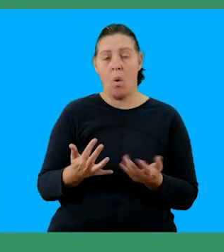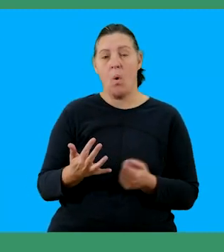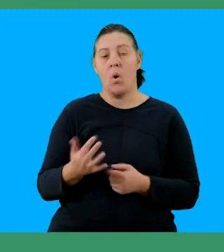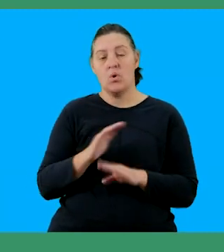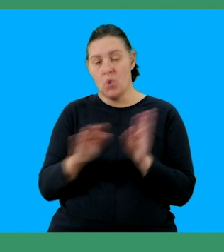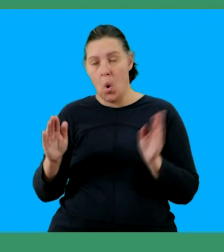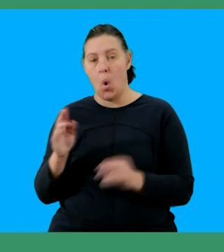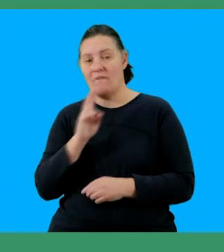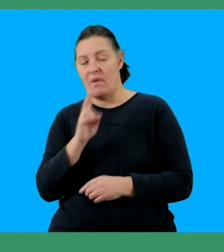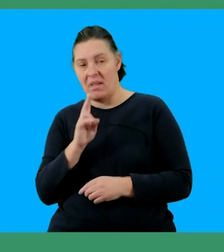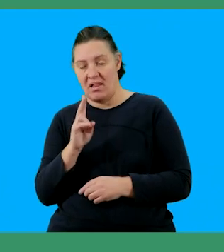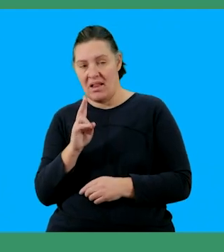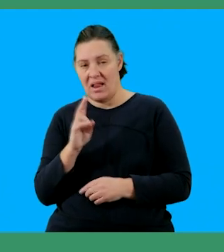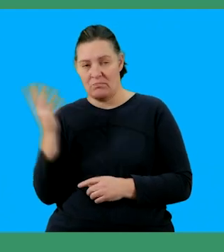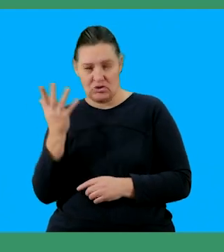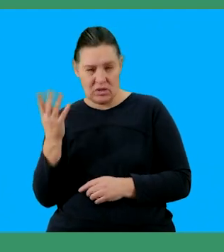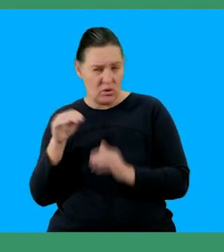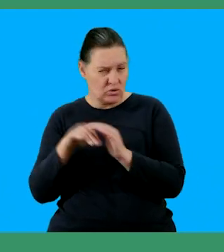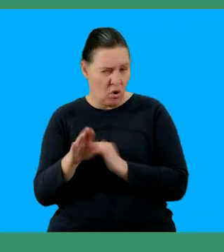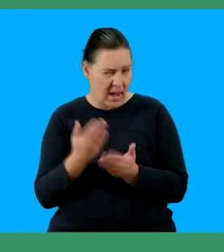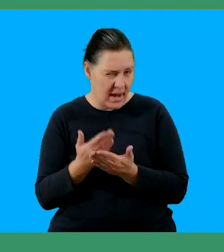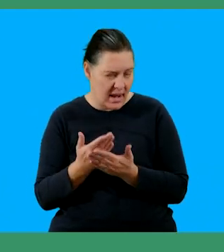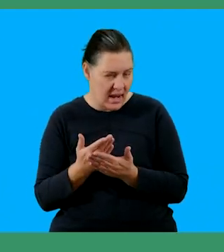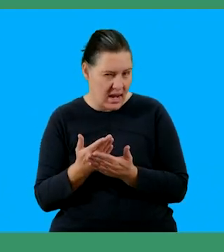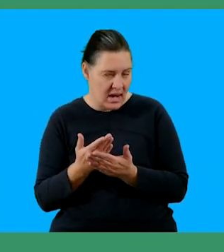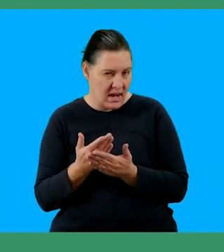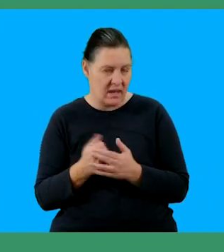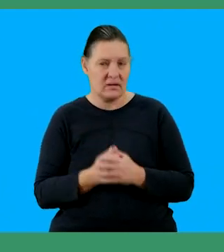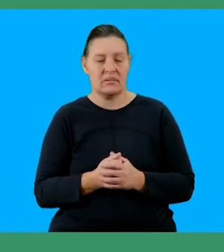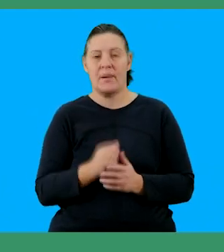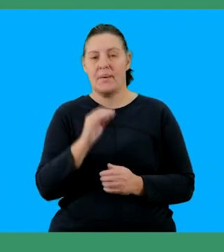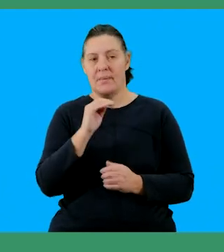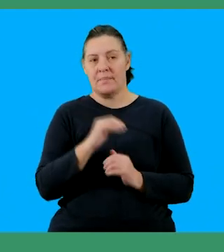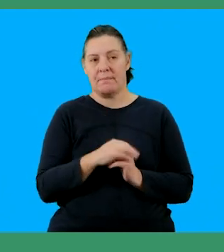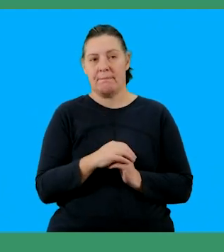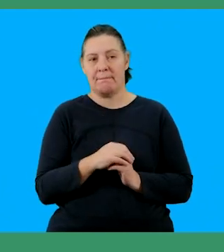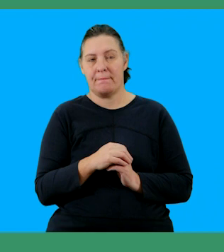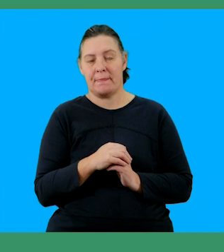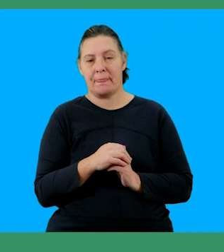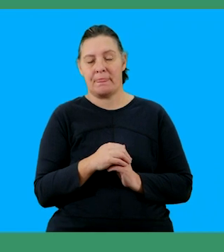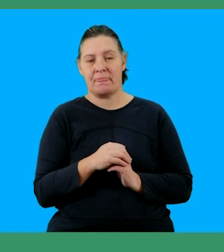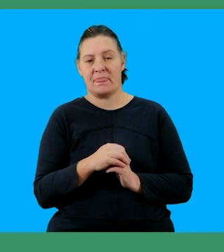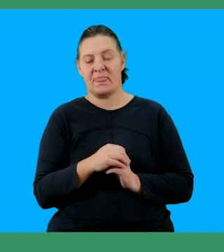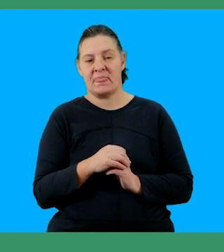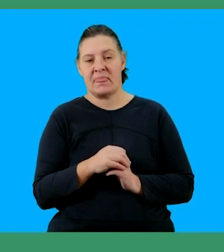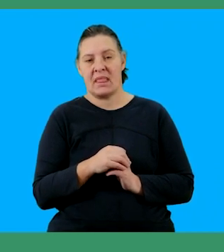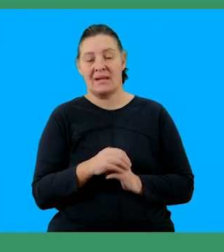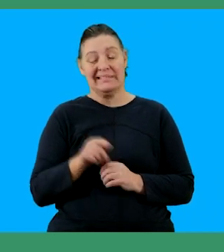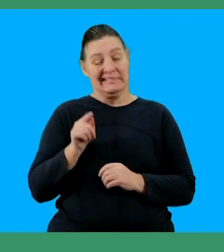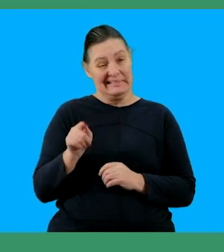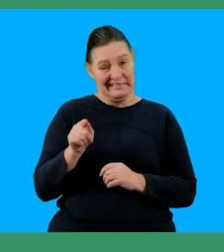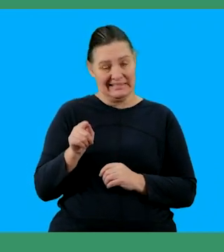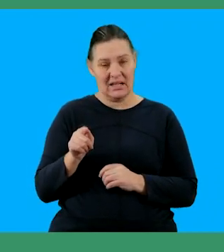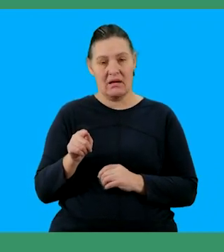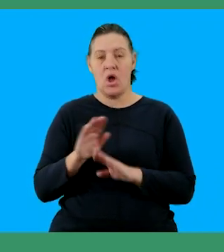a non-verbal presentation? Information can be stored. So we would say